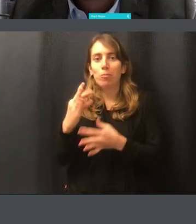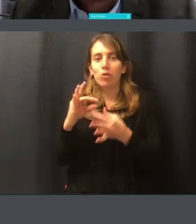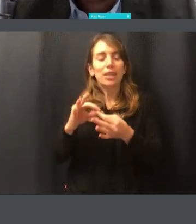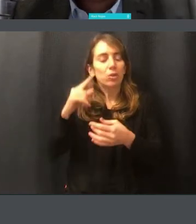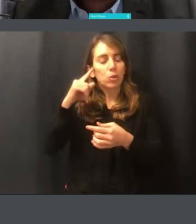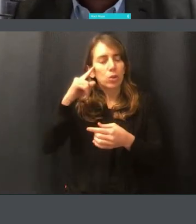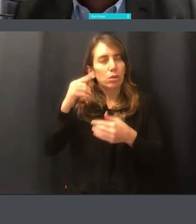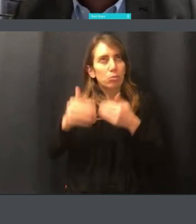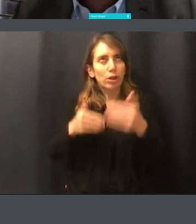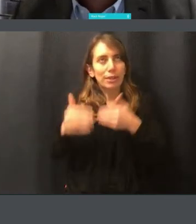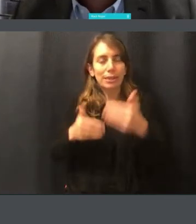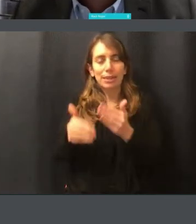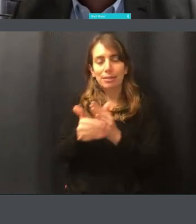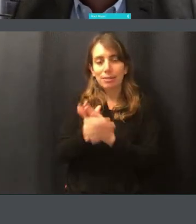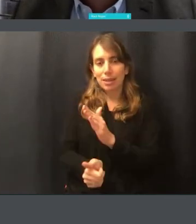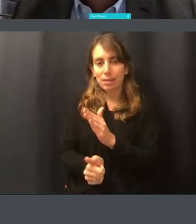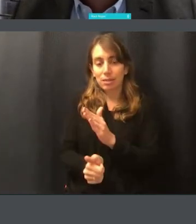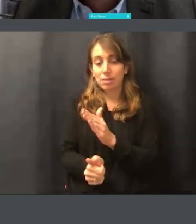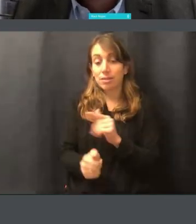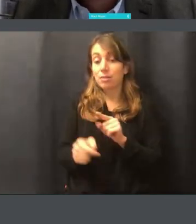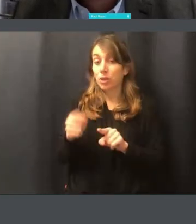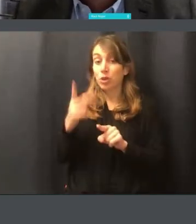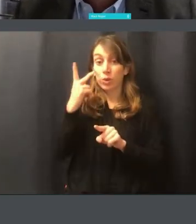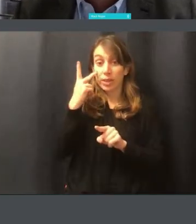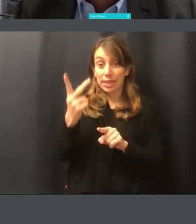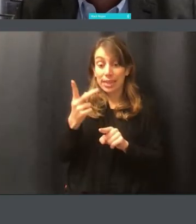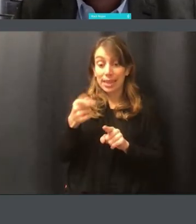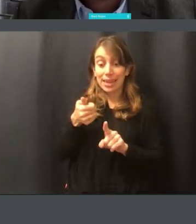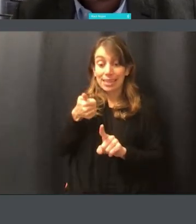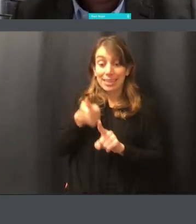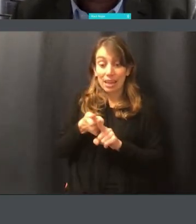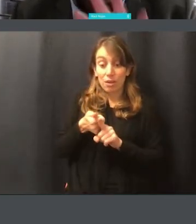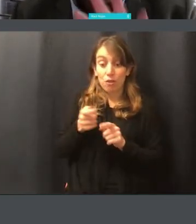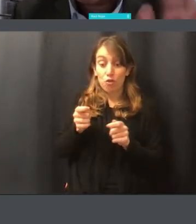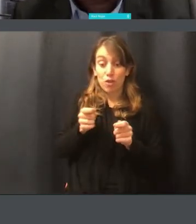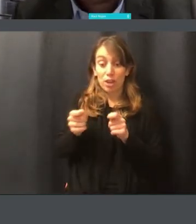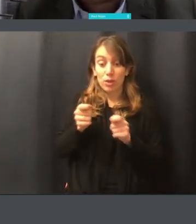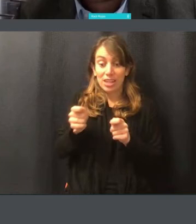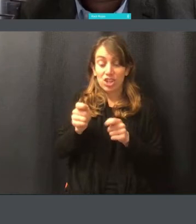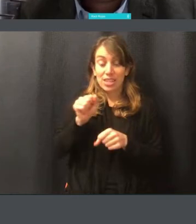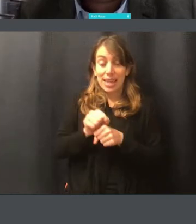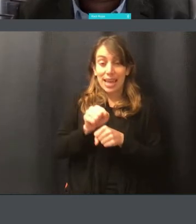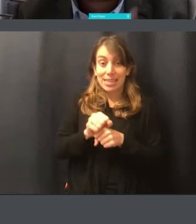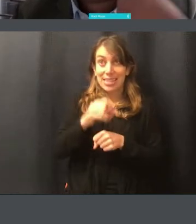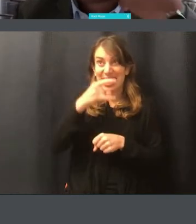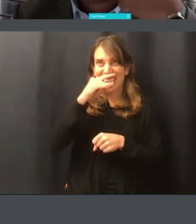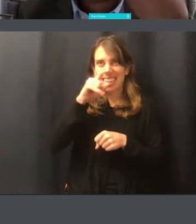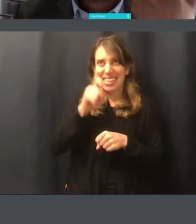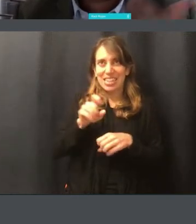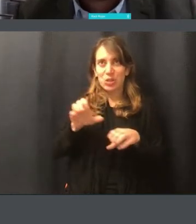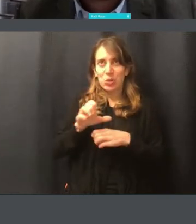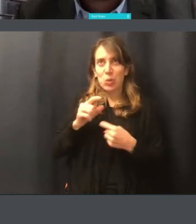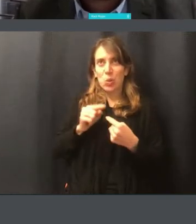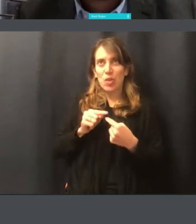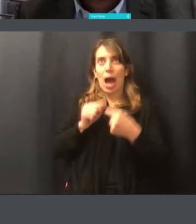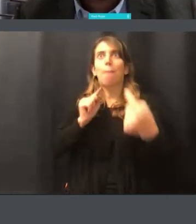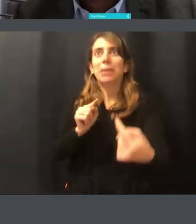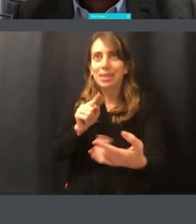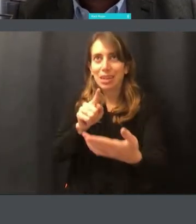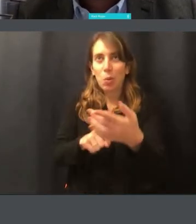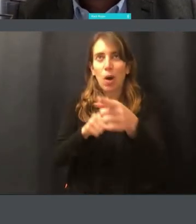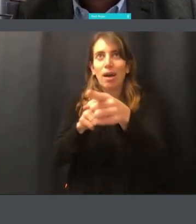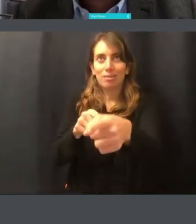self-regulation task where the kid has to do the opposite of what the examiner is doing, and you'll get to see in the video. But first, let's start with just listening, right?